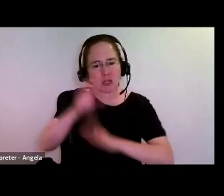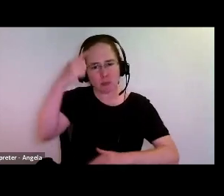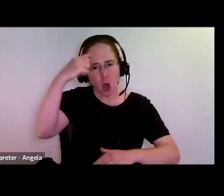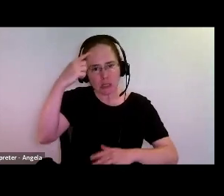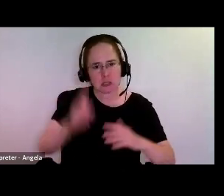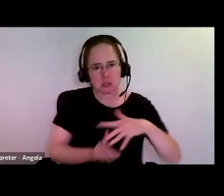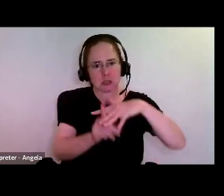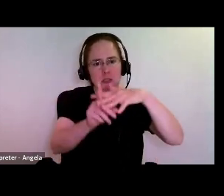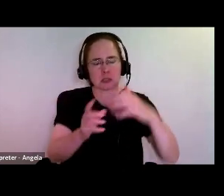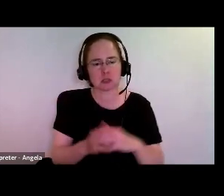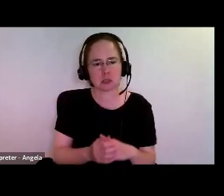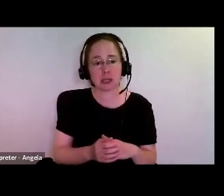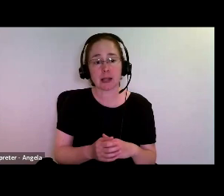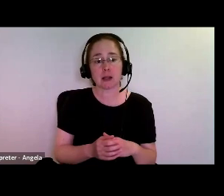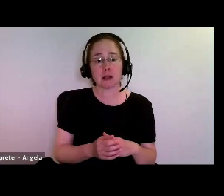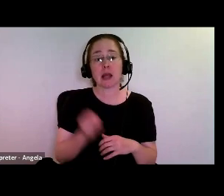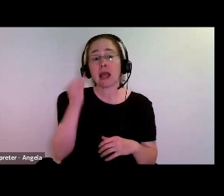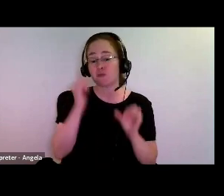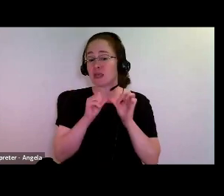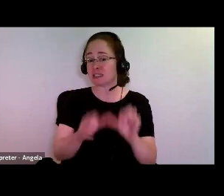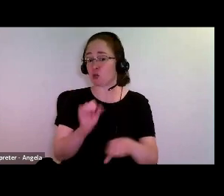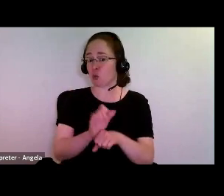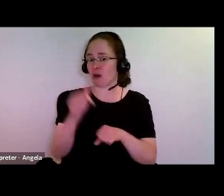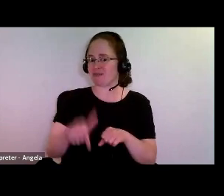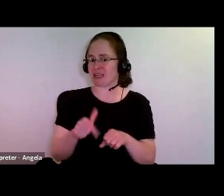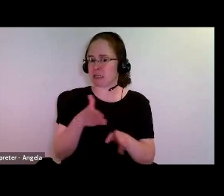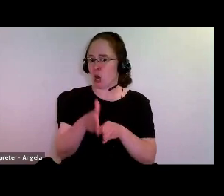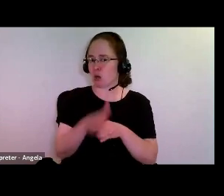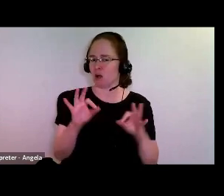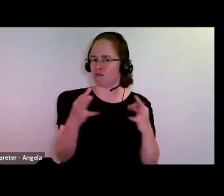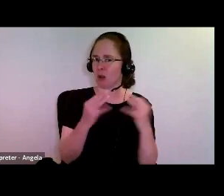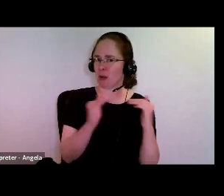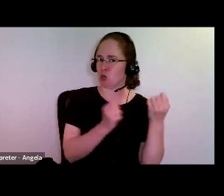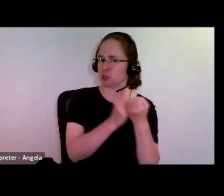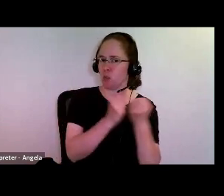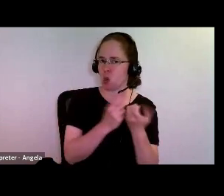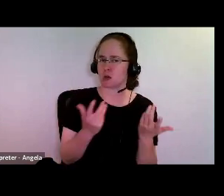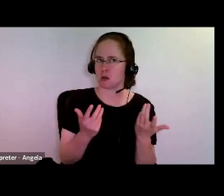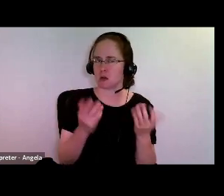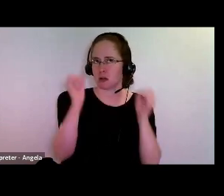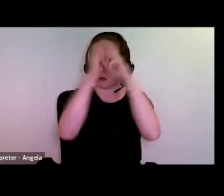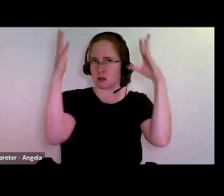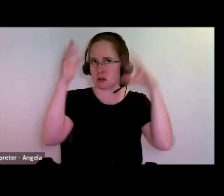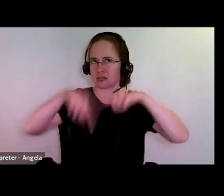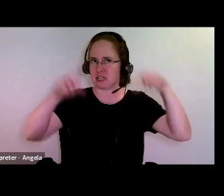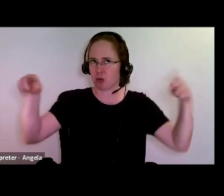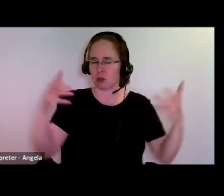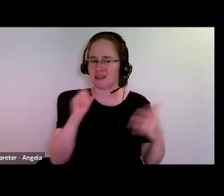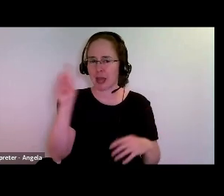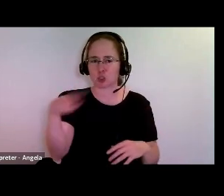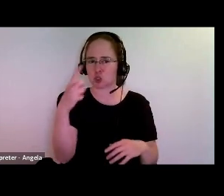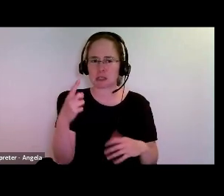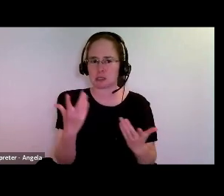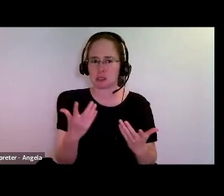as we continue to work in this area of family peer support, we want to think about it in different ways, not just in terms of